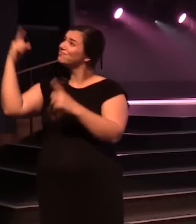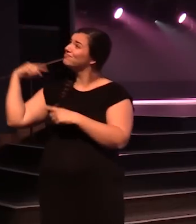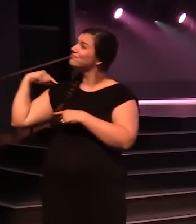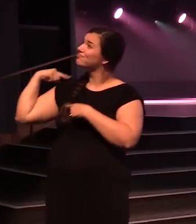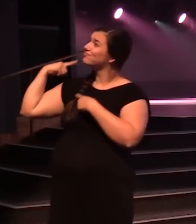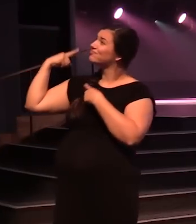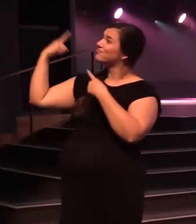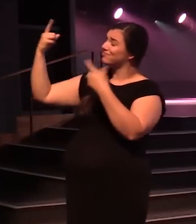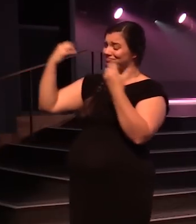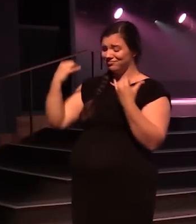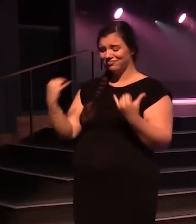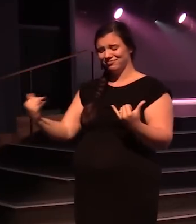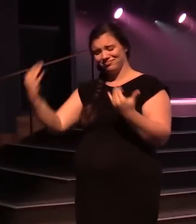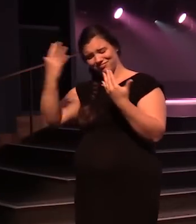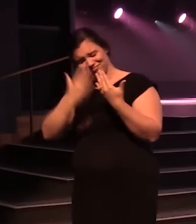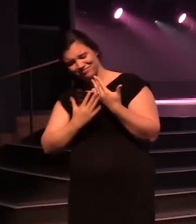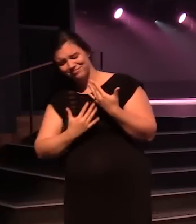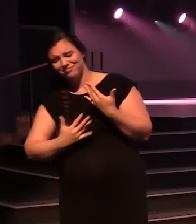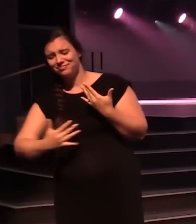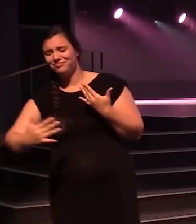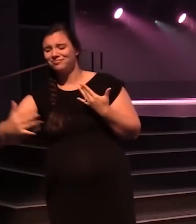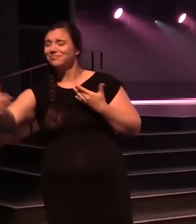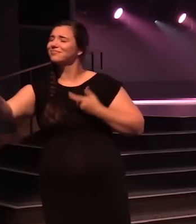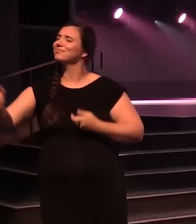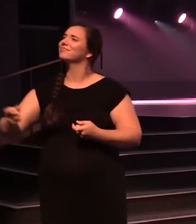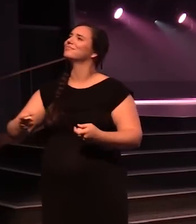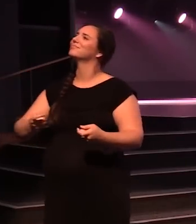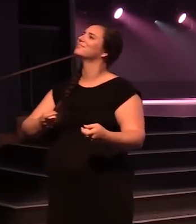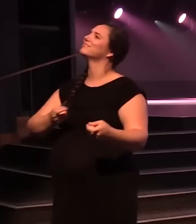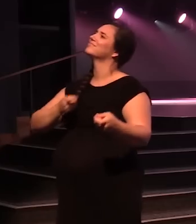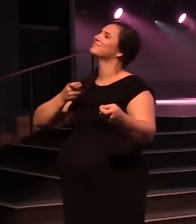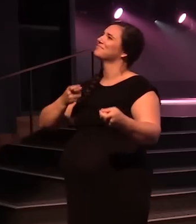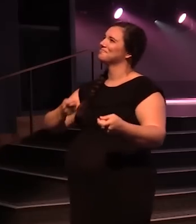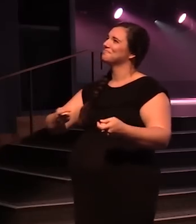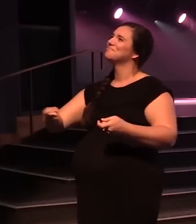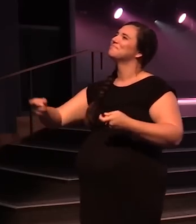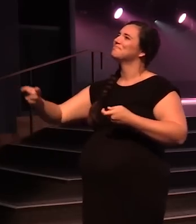who was and is to come.